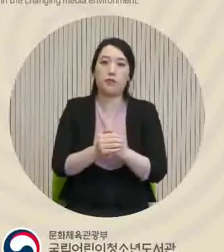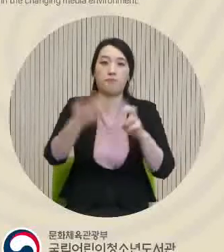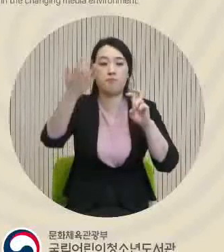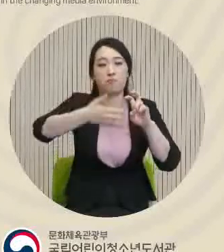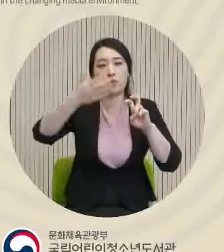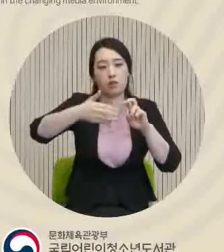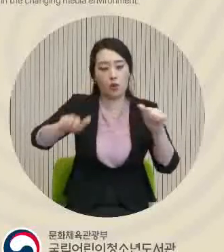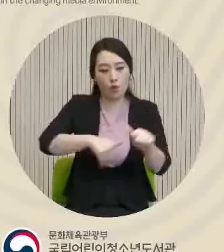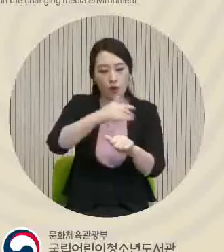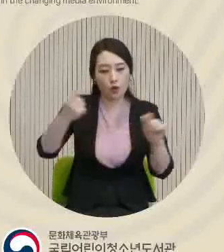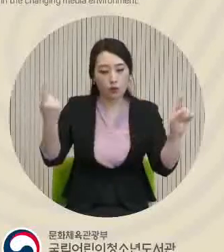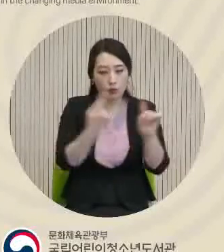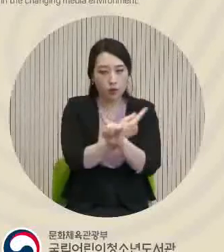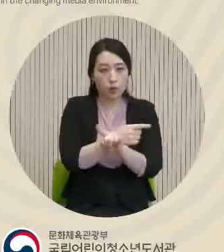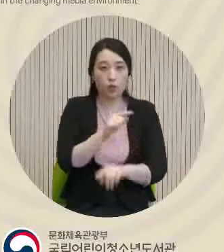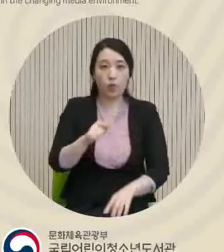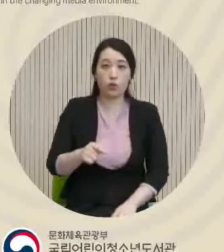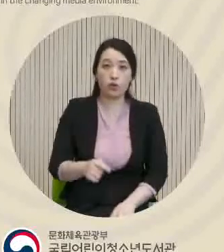the access to read a book.